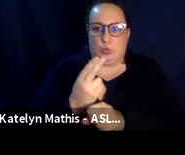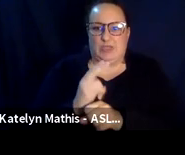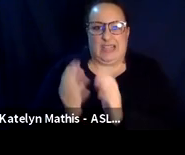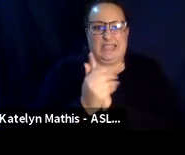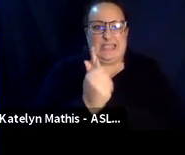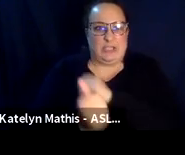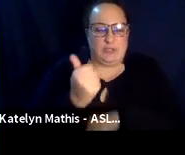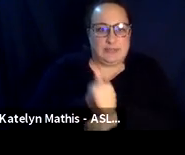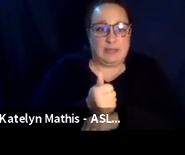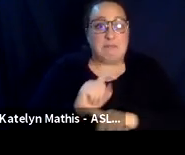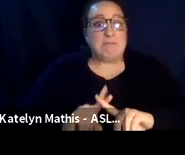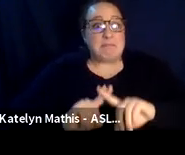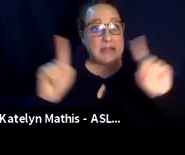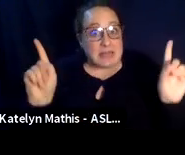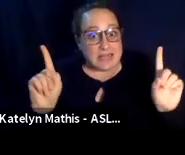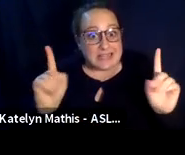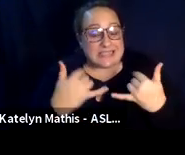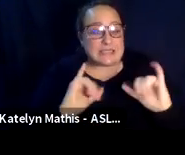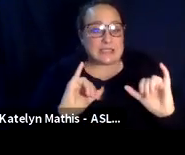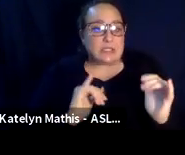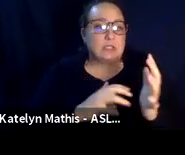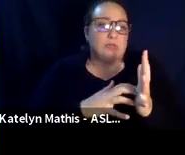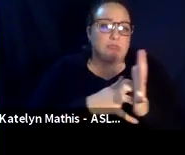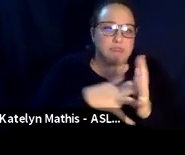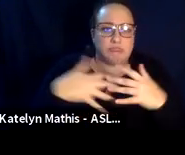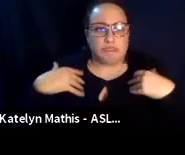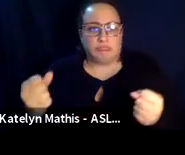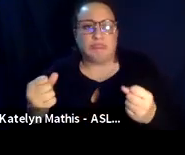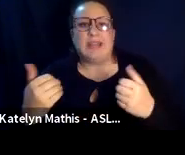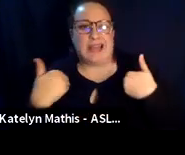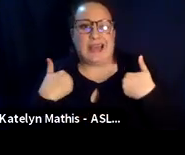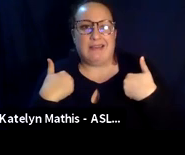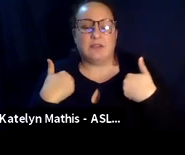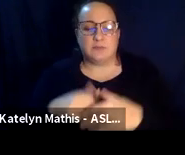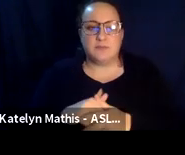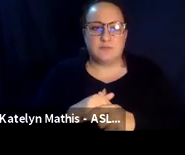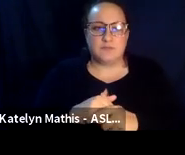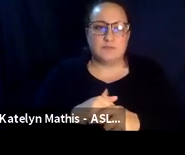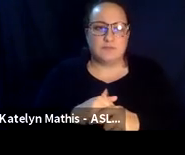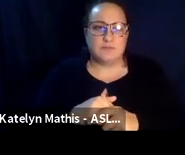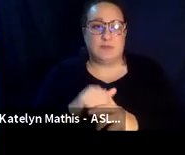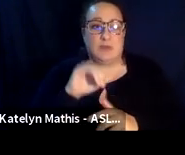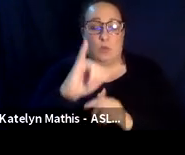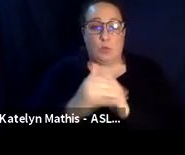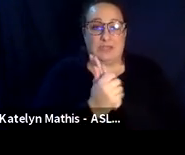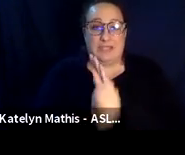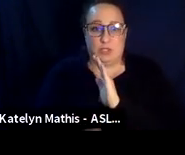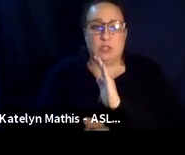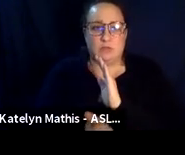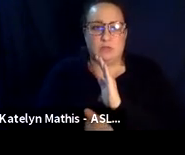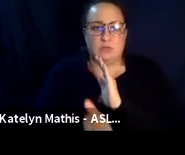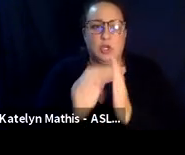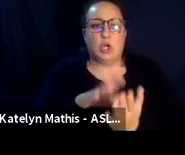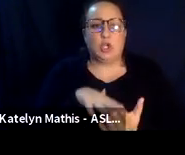they have strengths and weaknesses. The good news is that these skills are